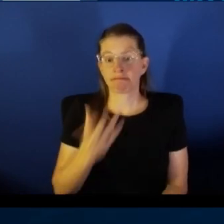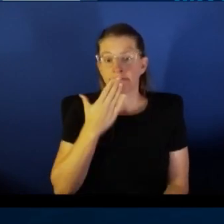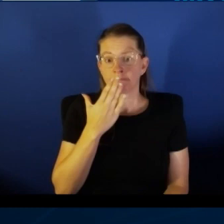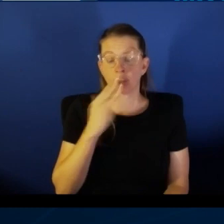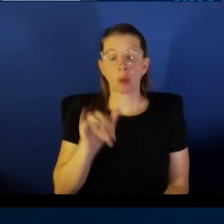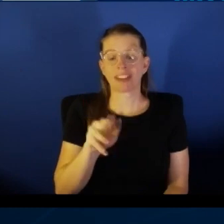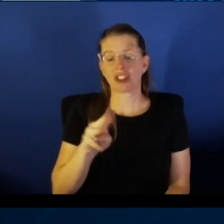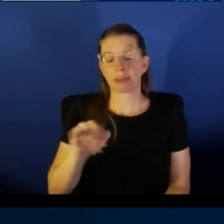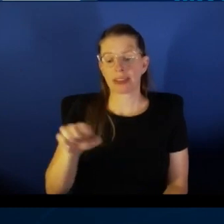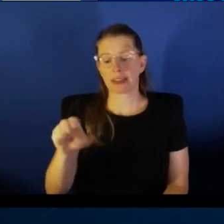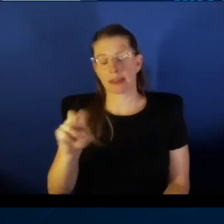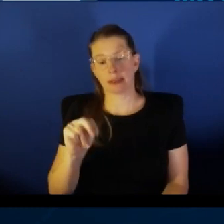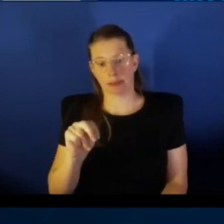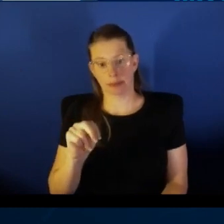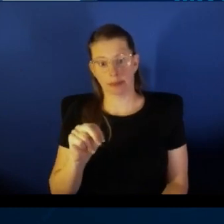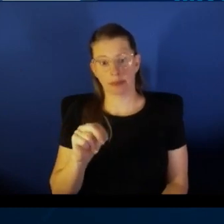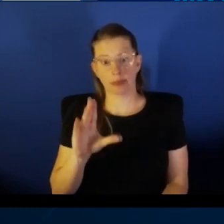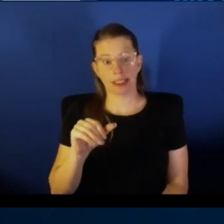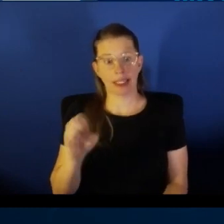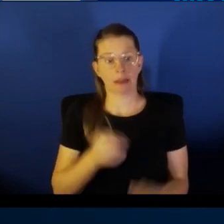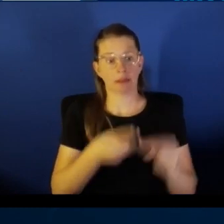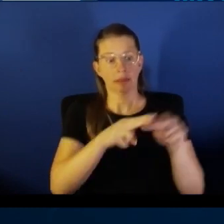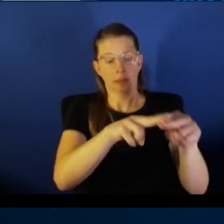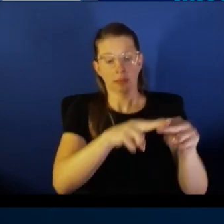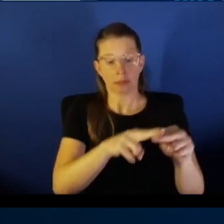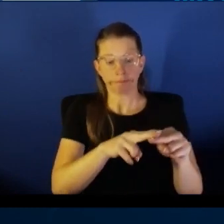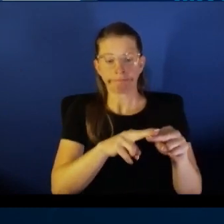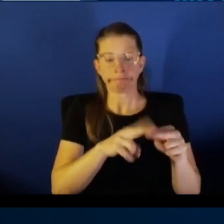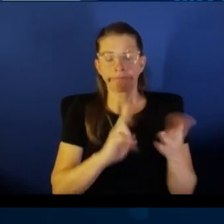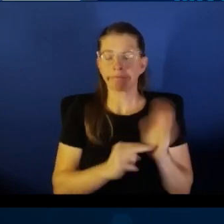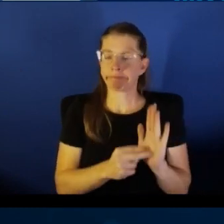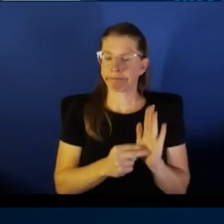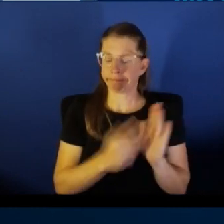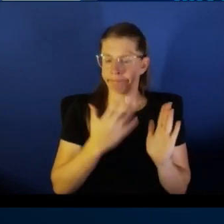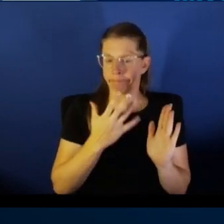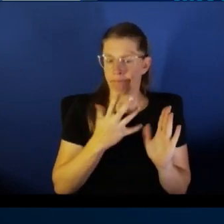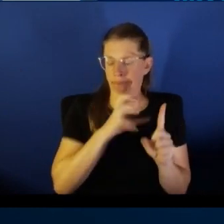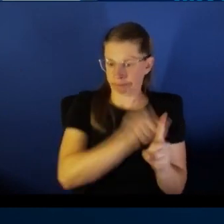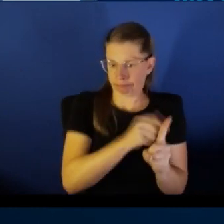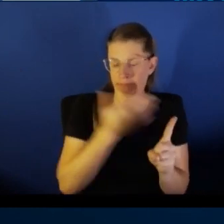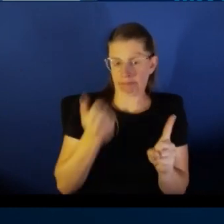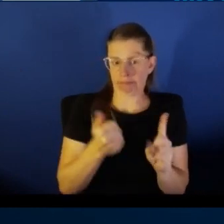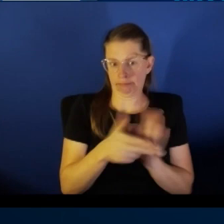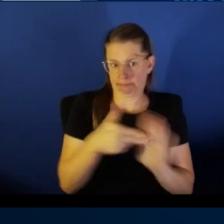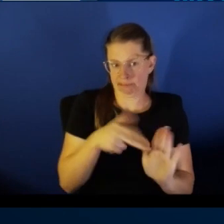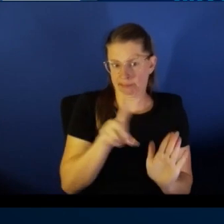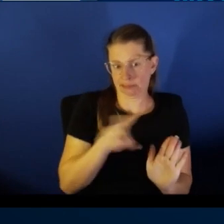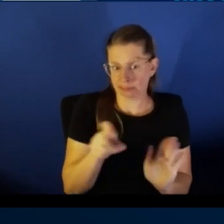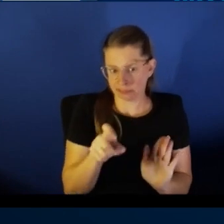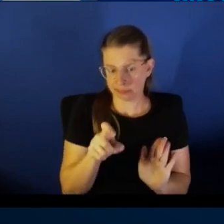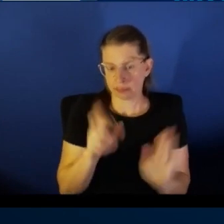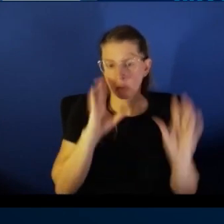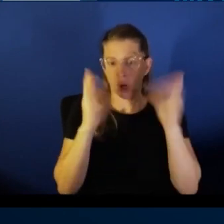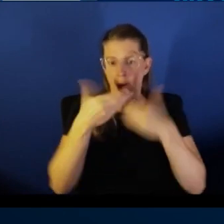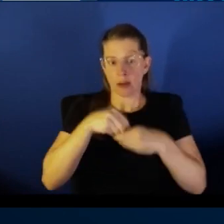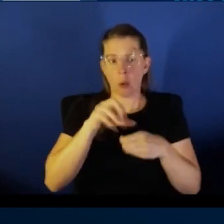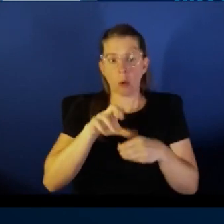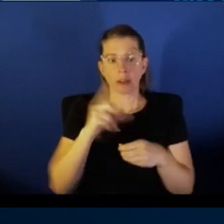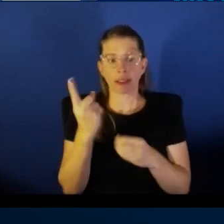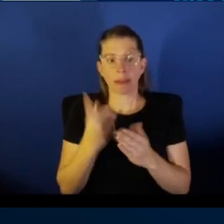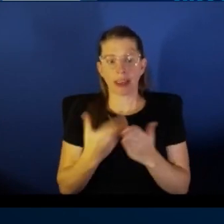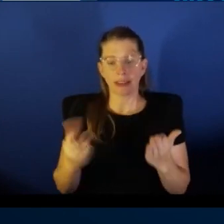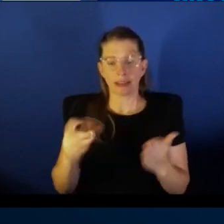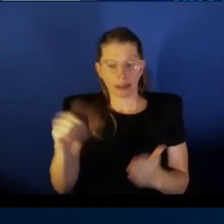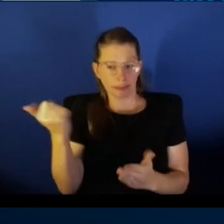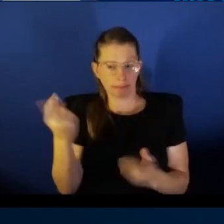cases are up. Is it that we're getting better at diagnosing autism, or is something else happening? Kind of help us understand